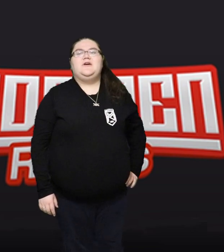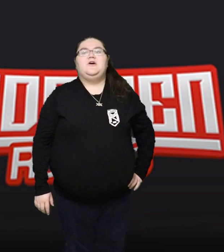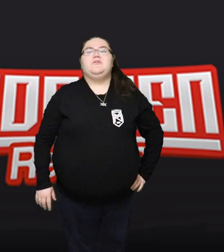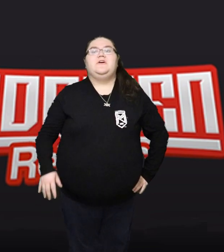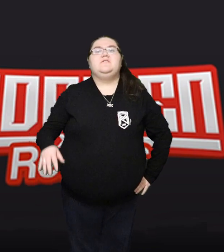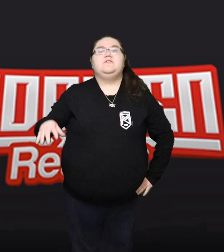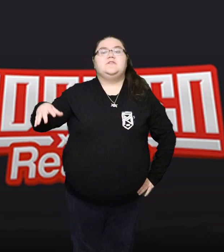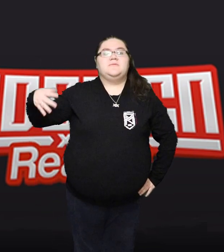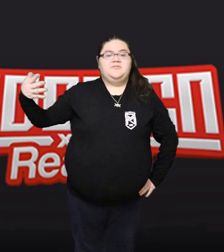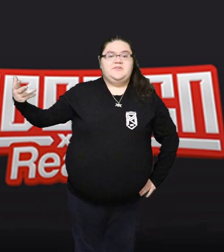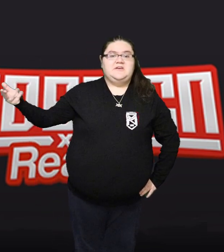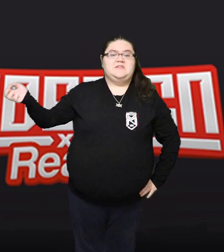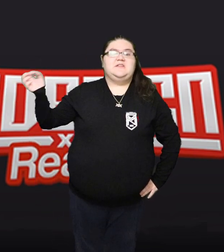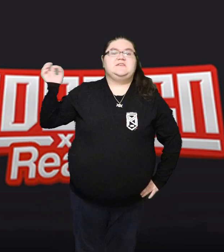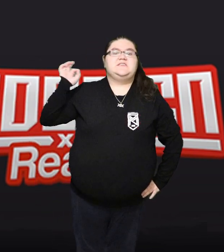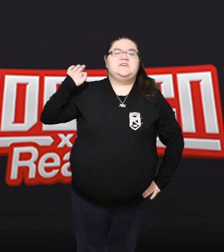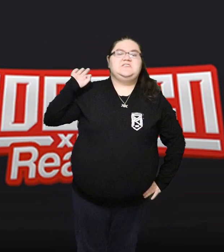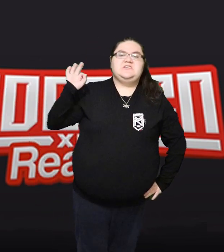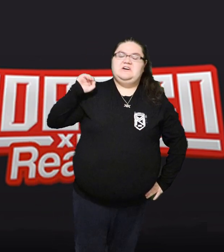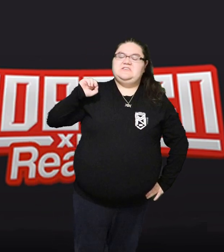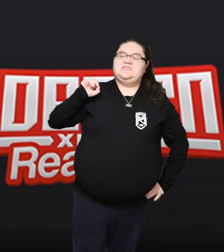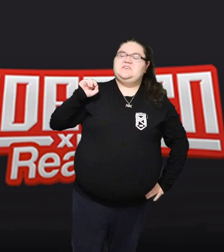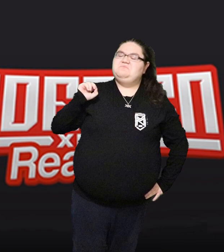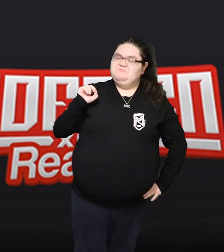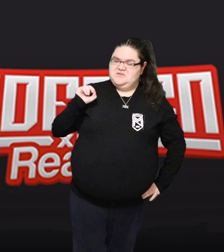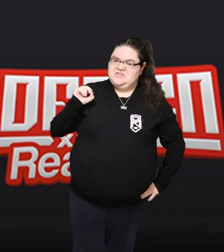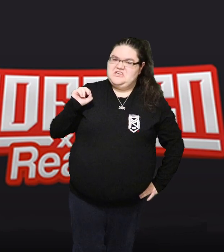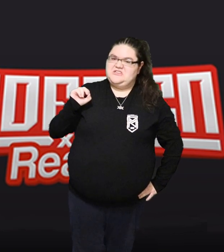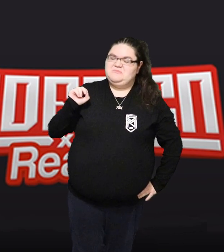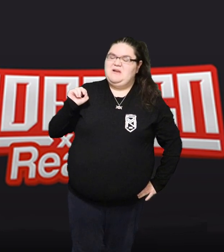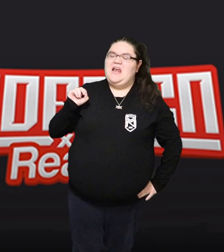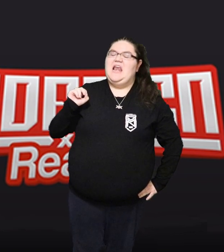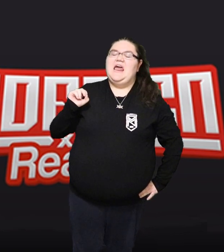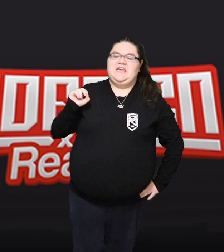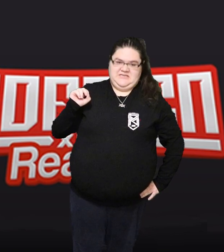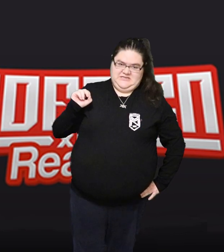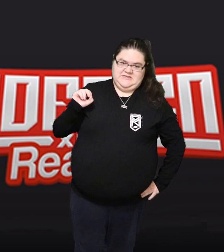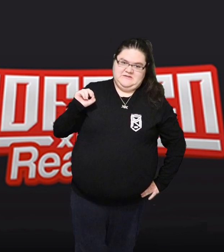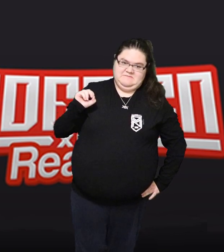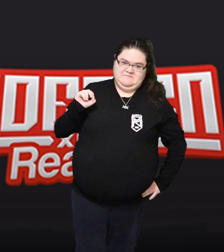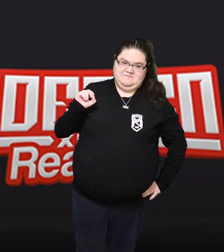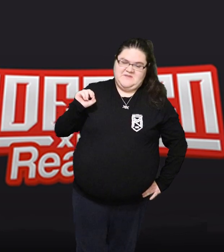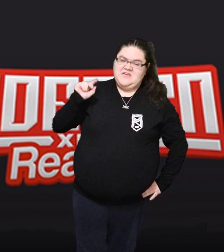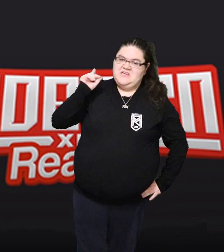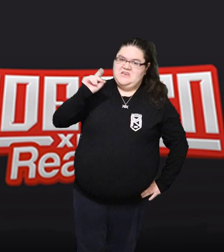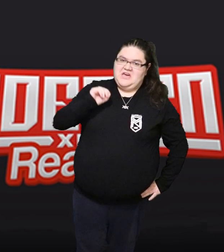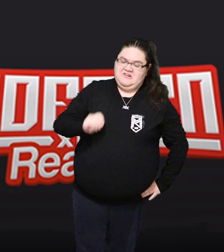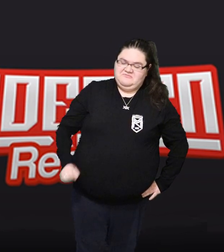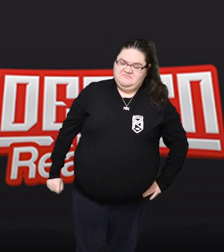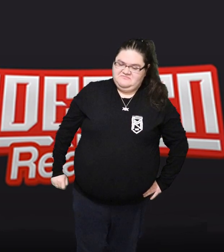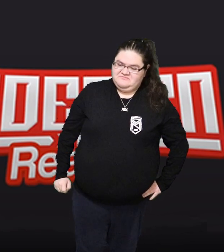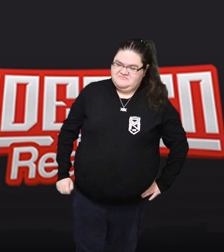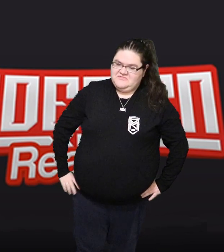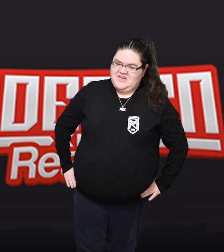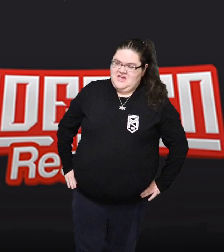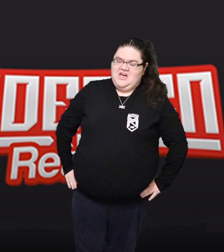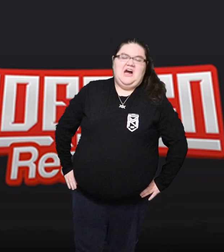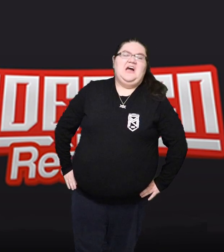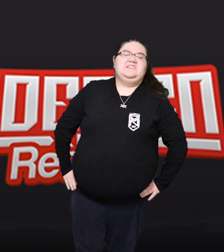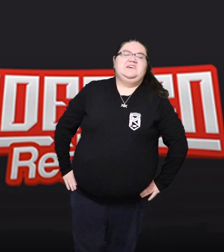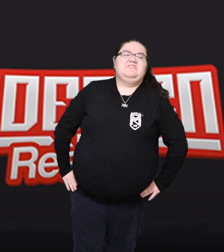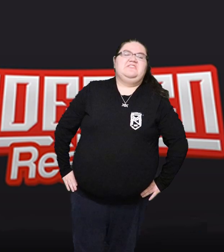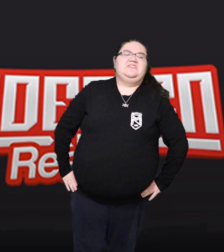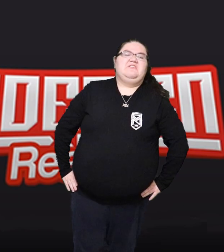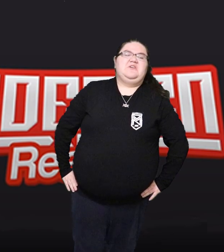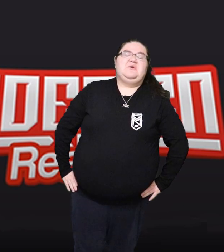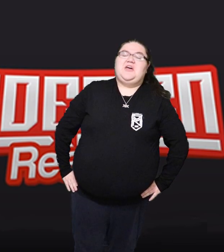As you know, there are some things that cannot be explained. Now,